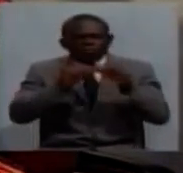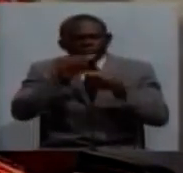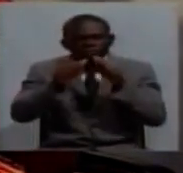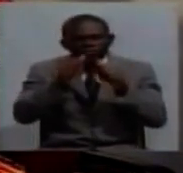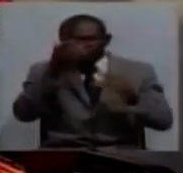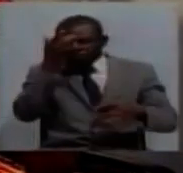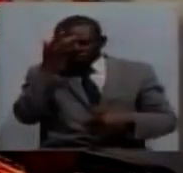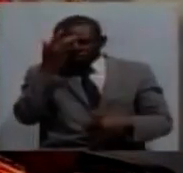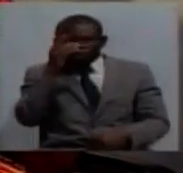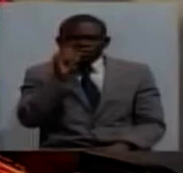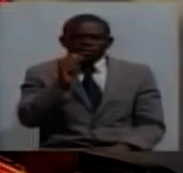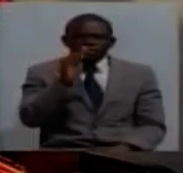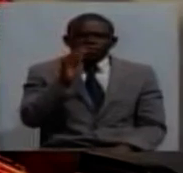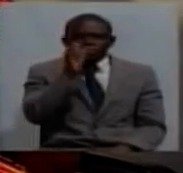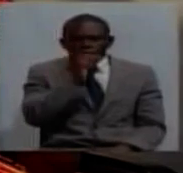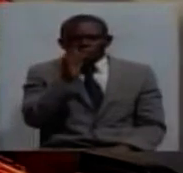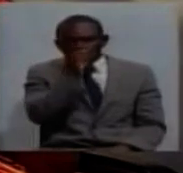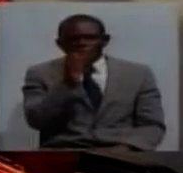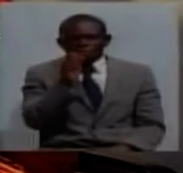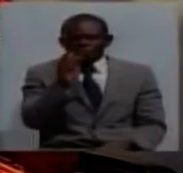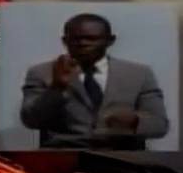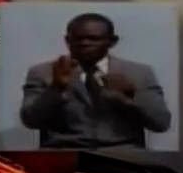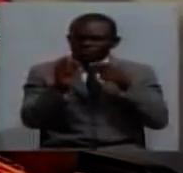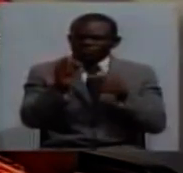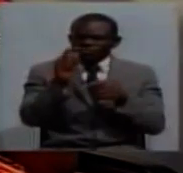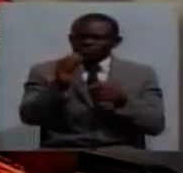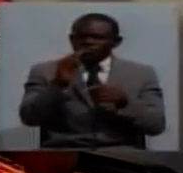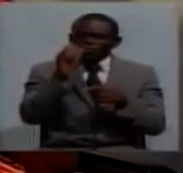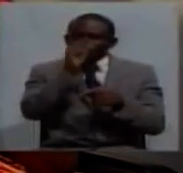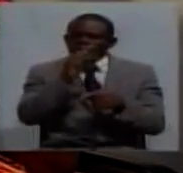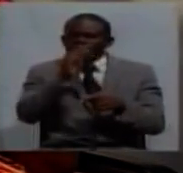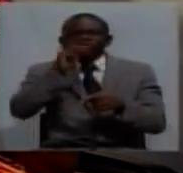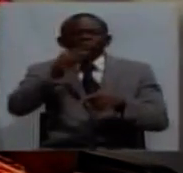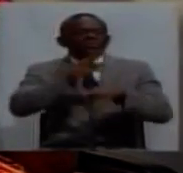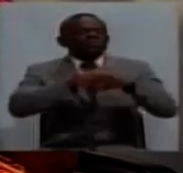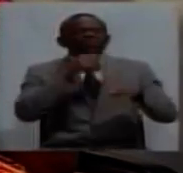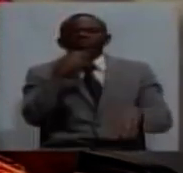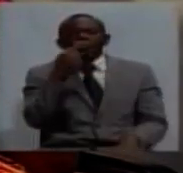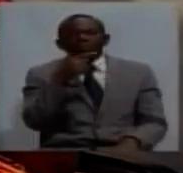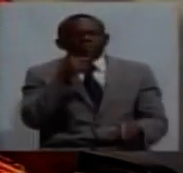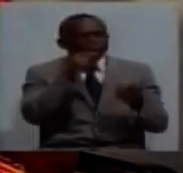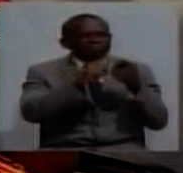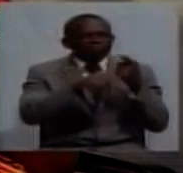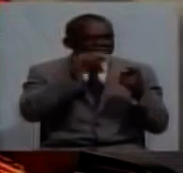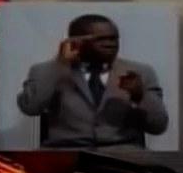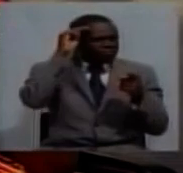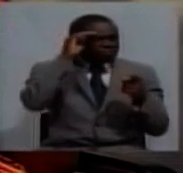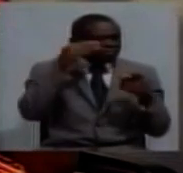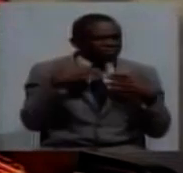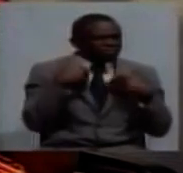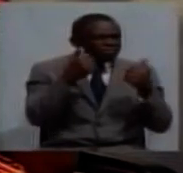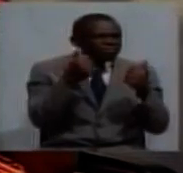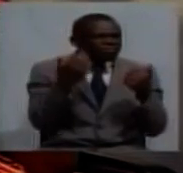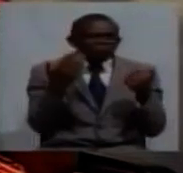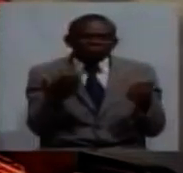The immediate sector that will come to mind might be health. And then we might think maybe agriculture because these people